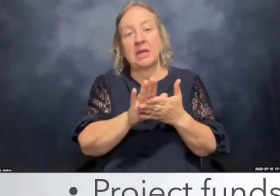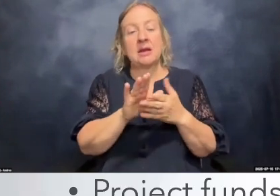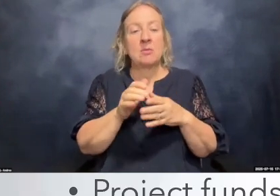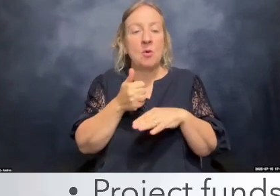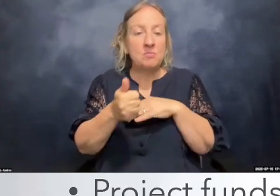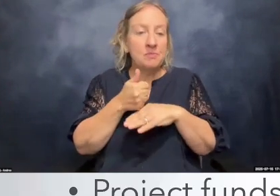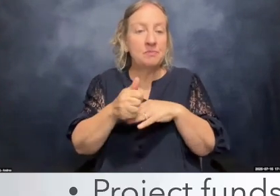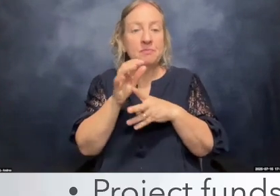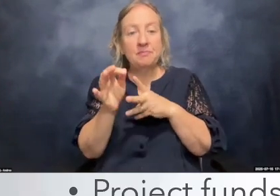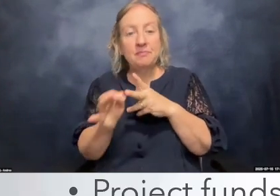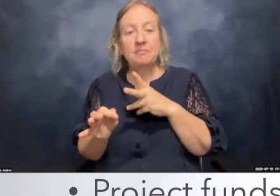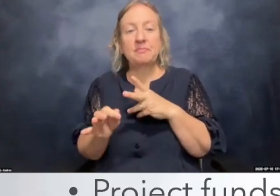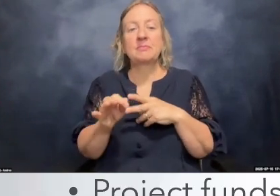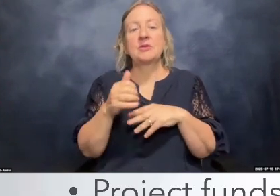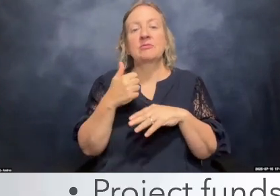Assessments.